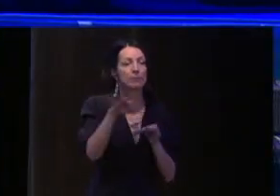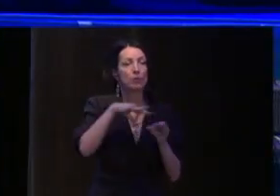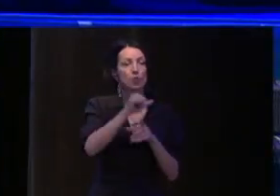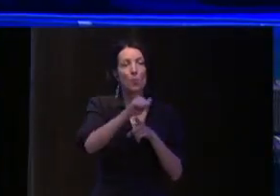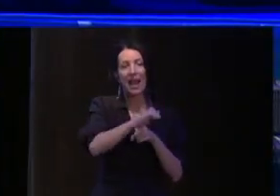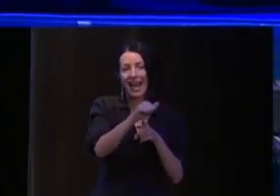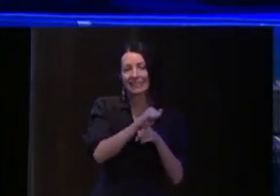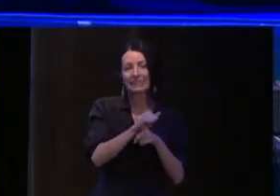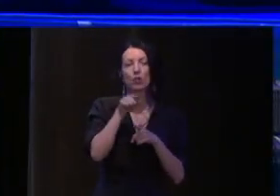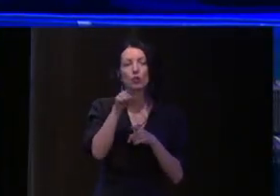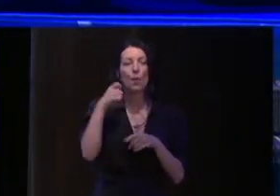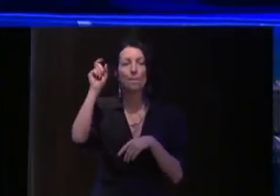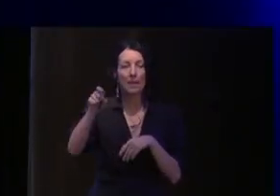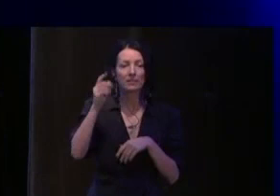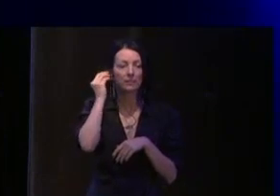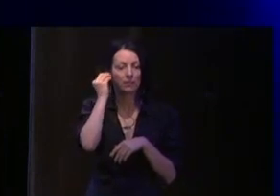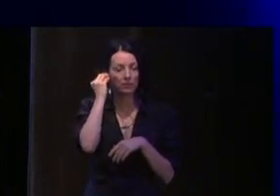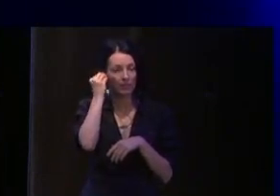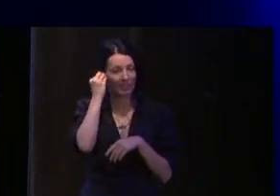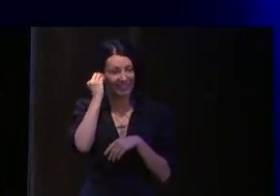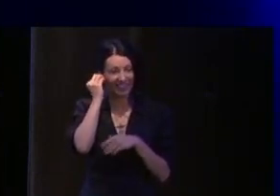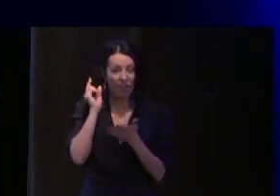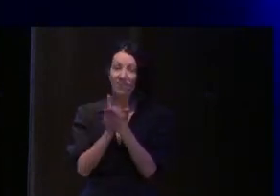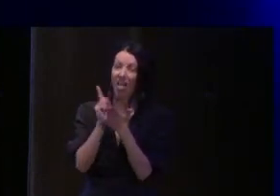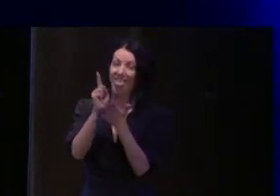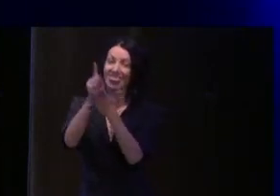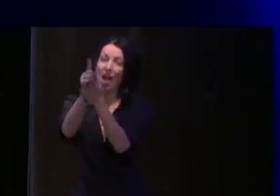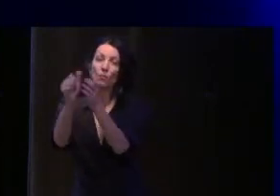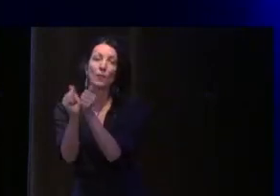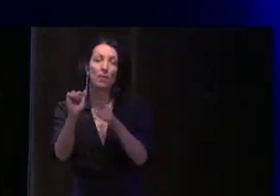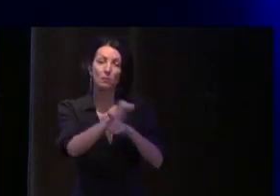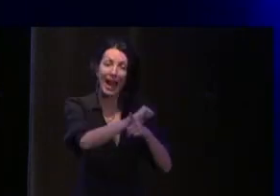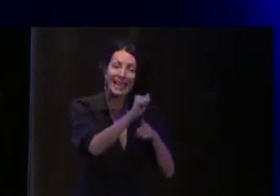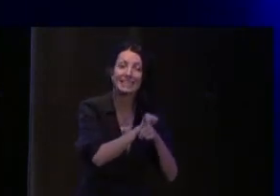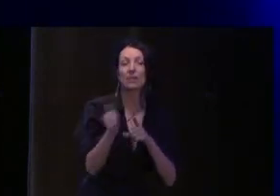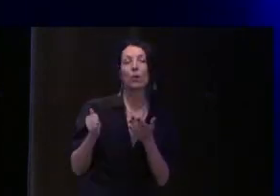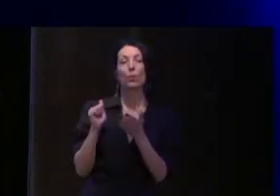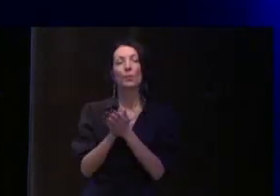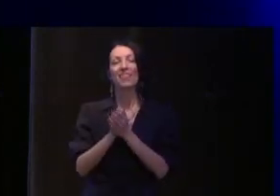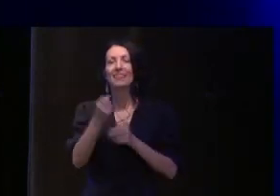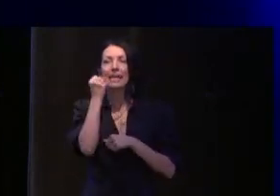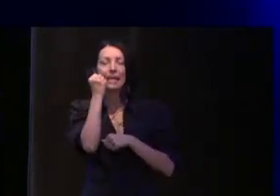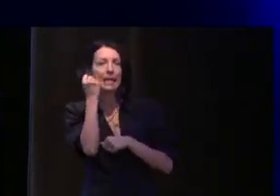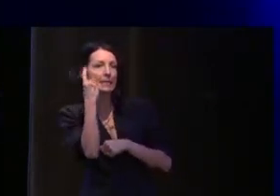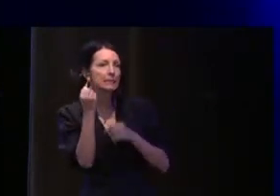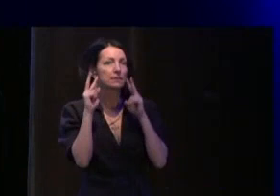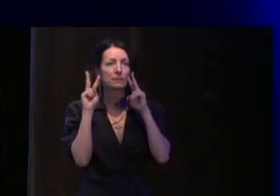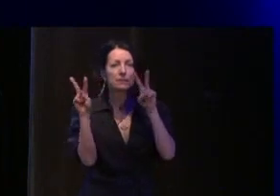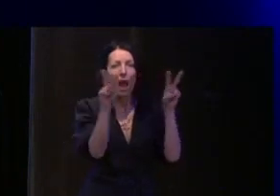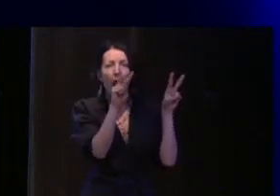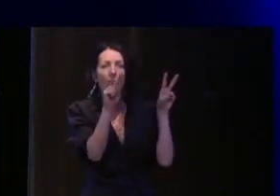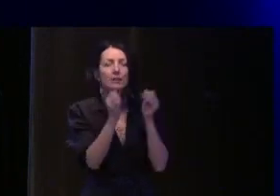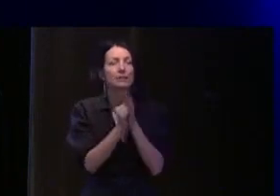practice in which you absolutely fall in love with the practice and fall in love with the insight in the same